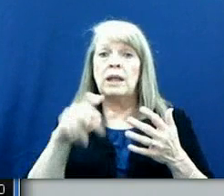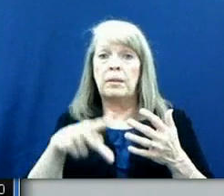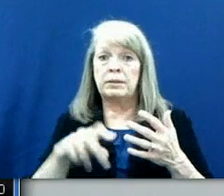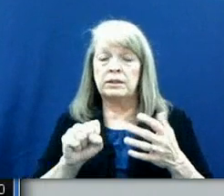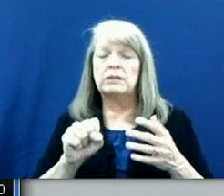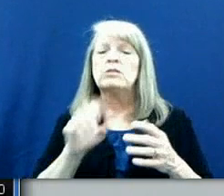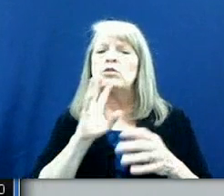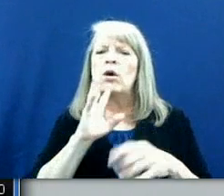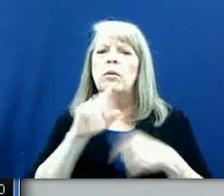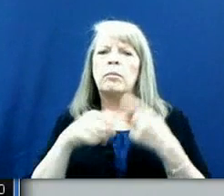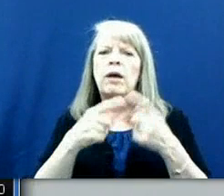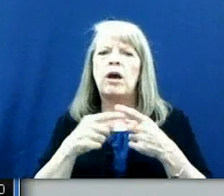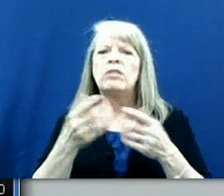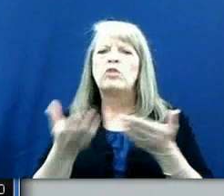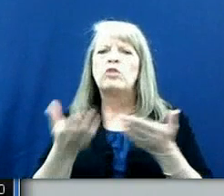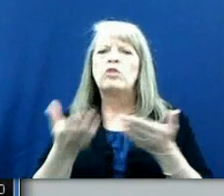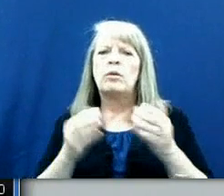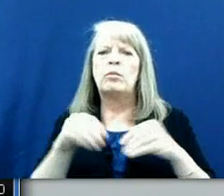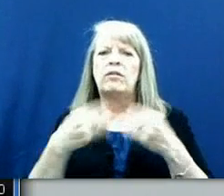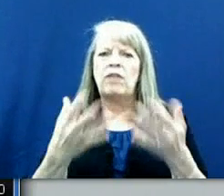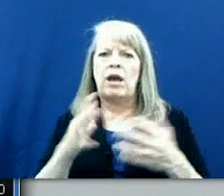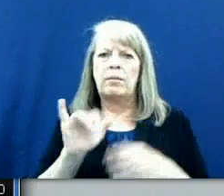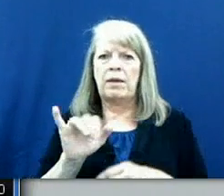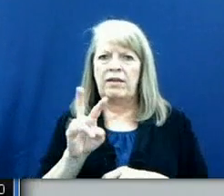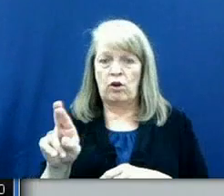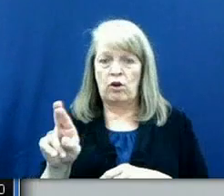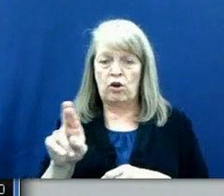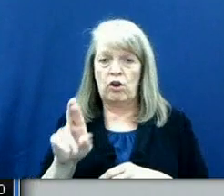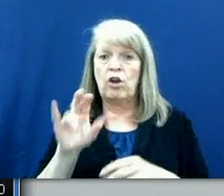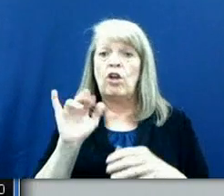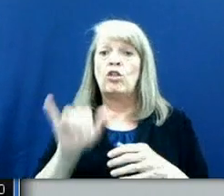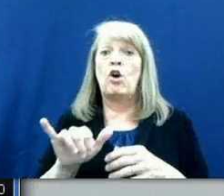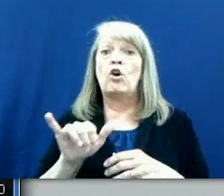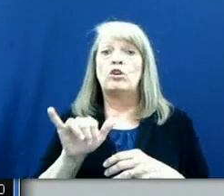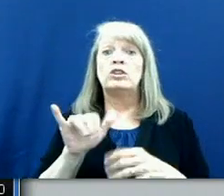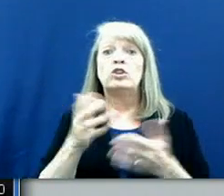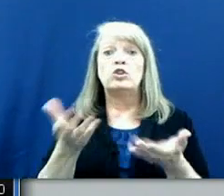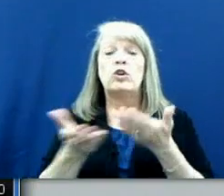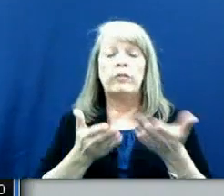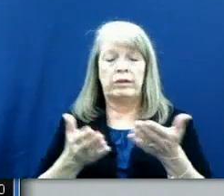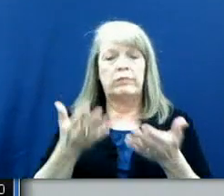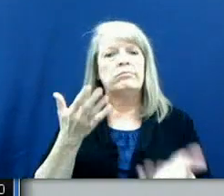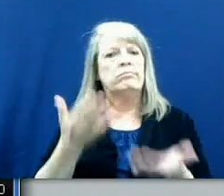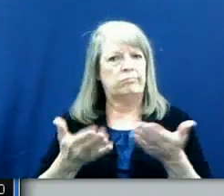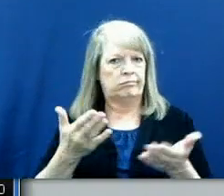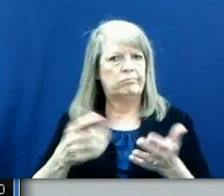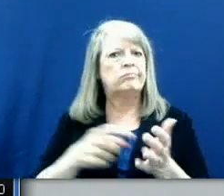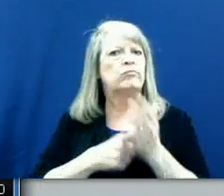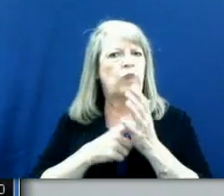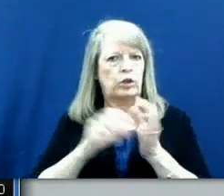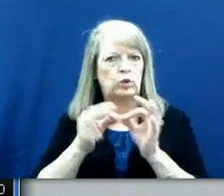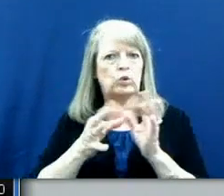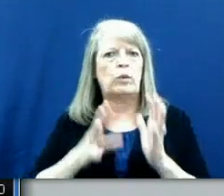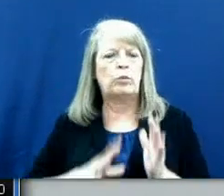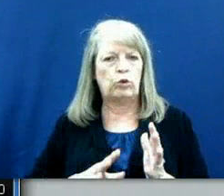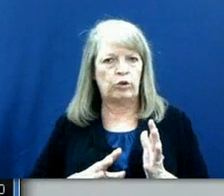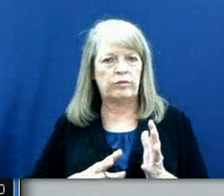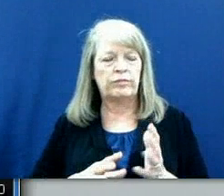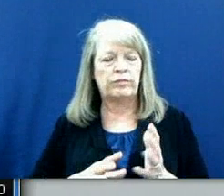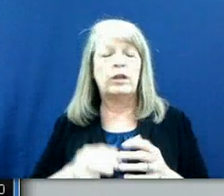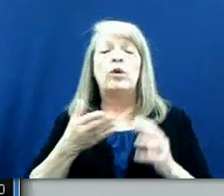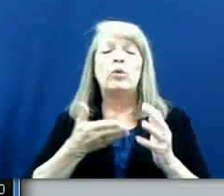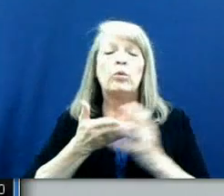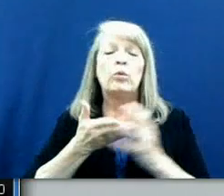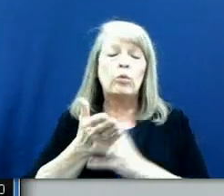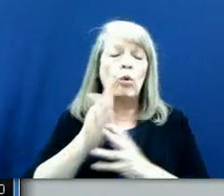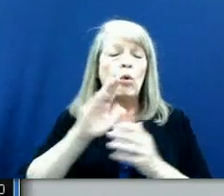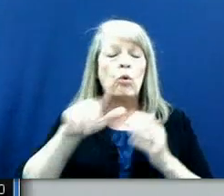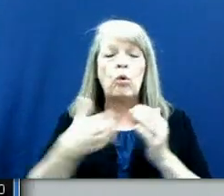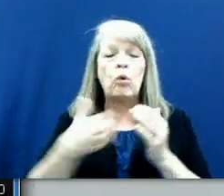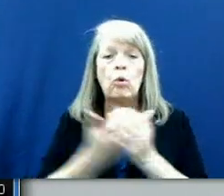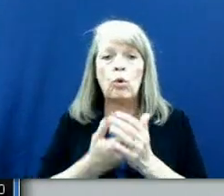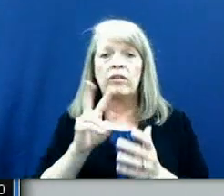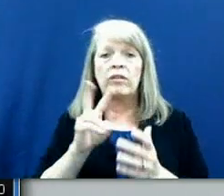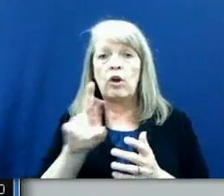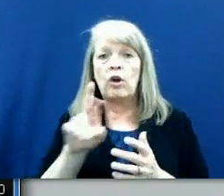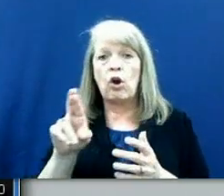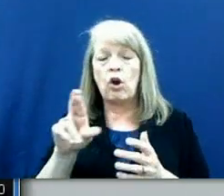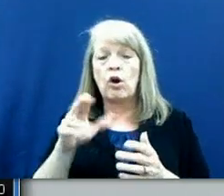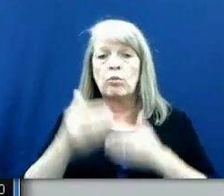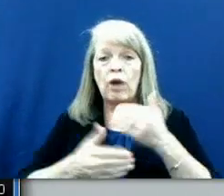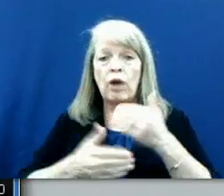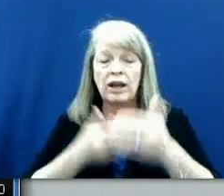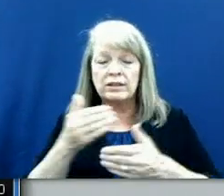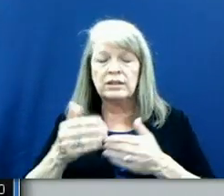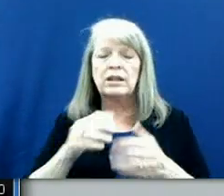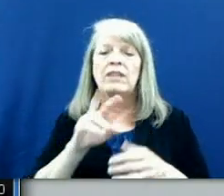VR, services that may require an interpreter. Throughout the entire VR process, VR counselors